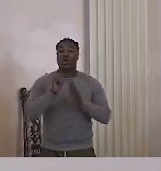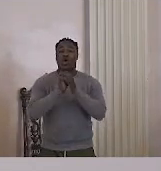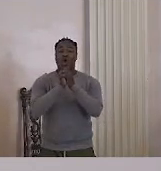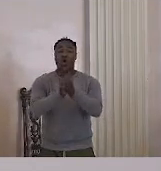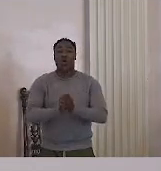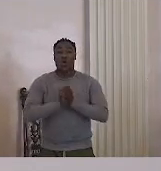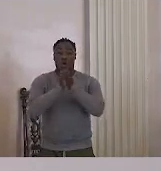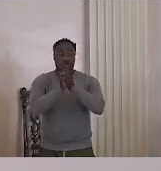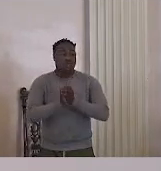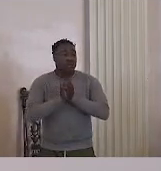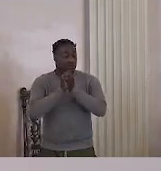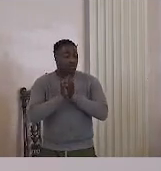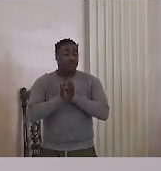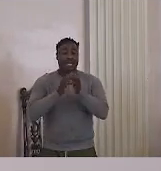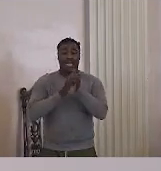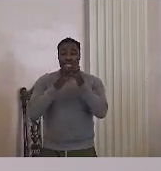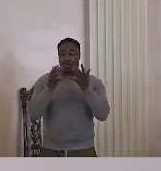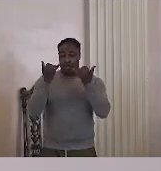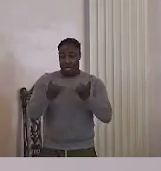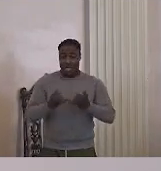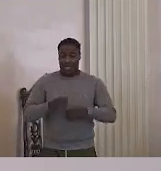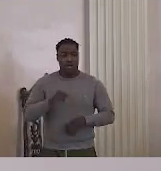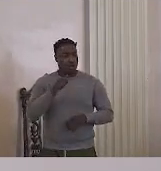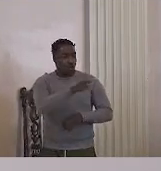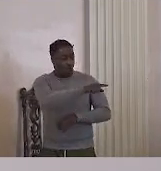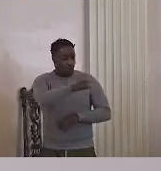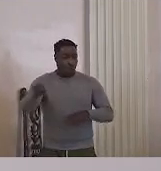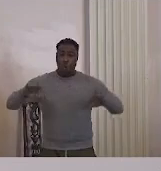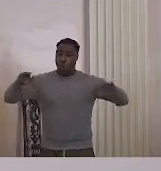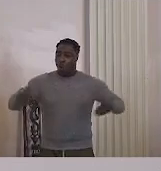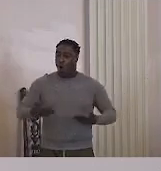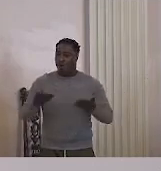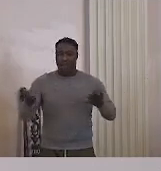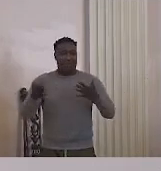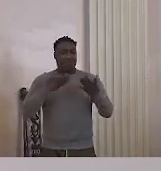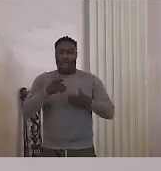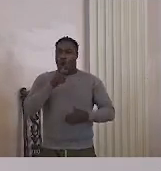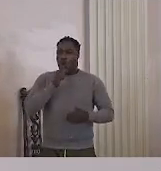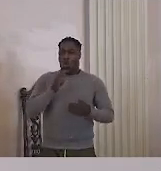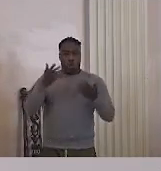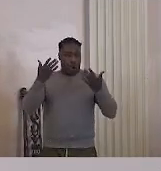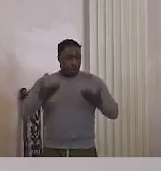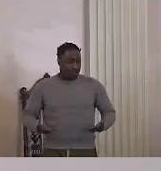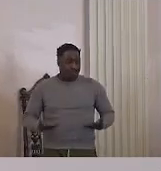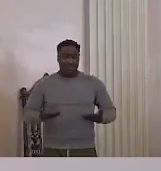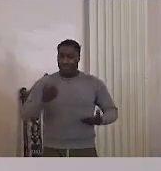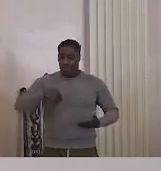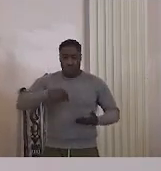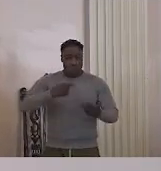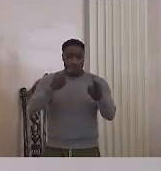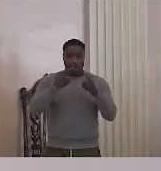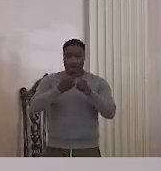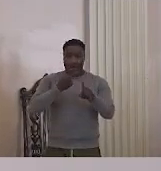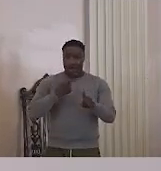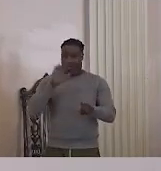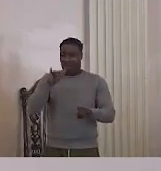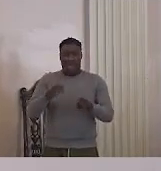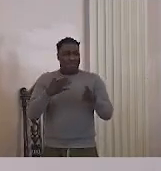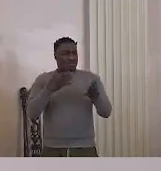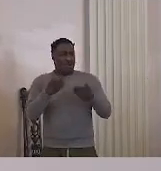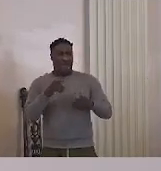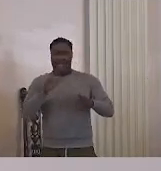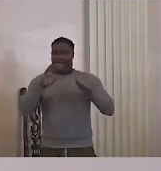today. You are welcome here, no matter who you are, where you come from, how